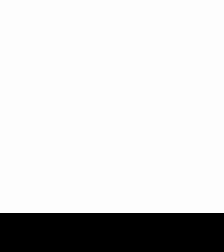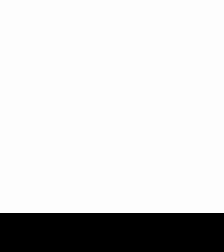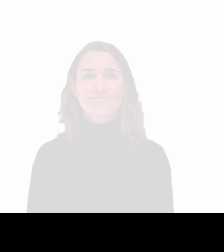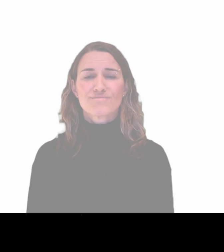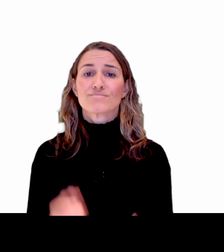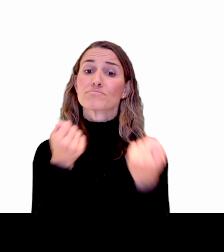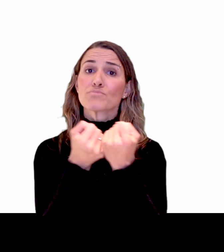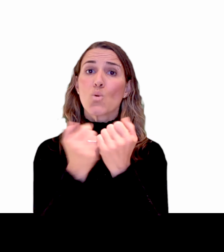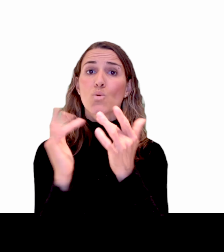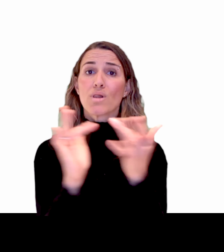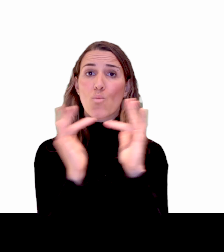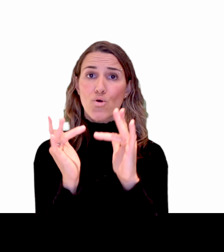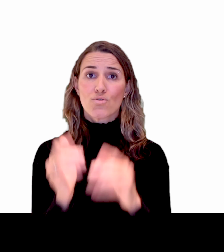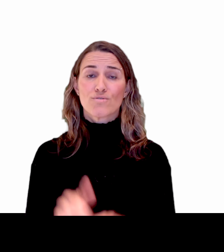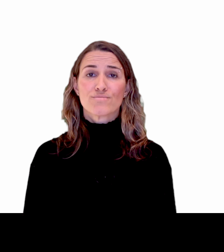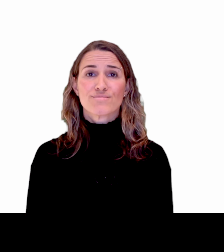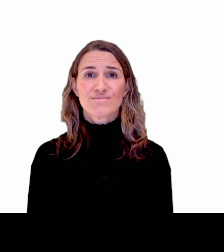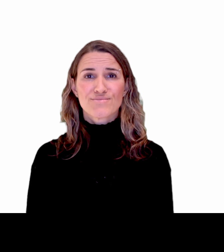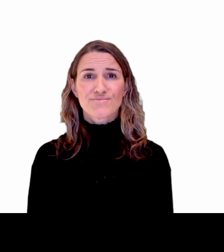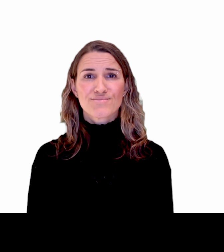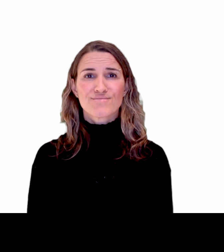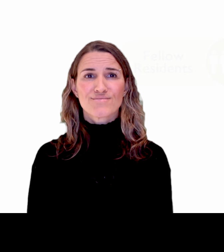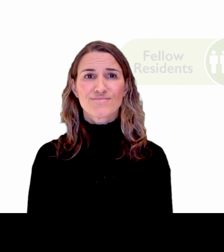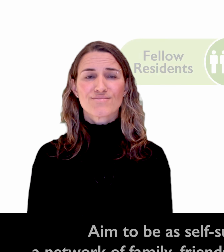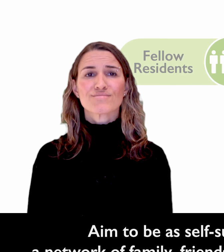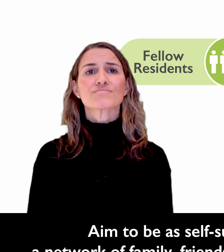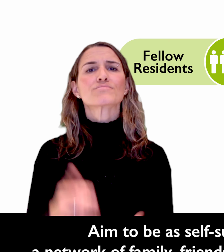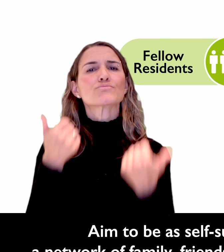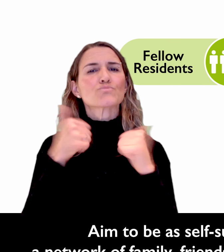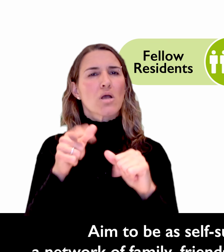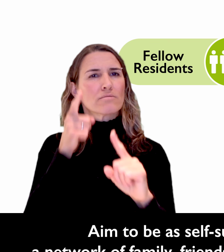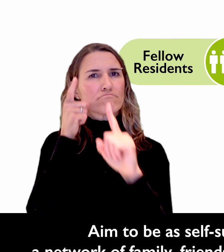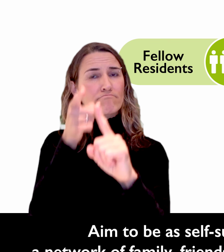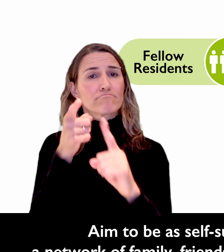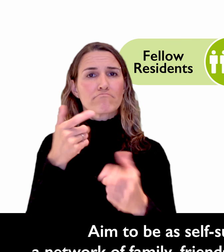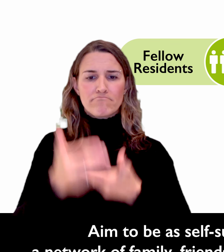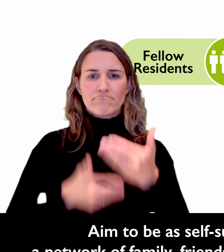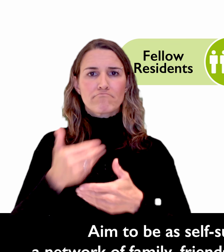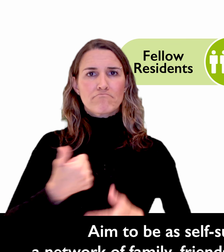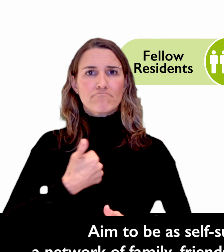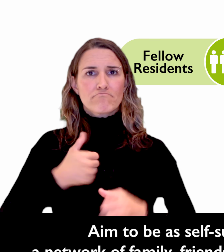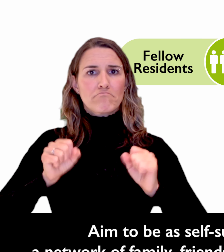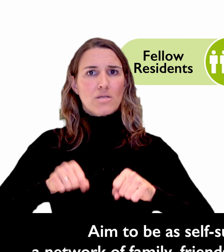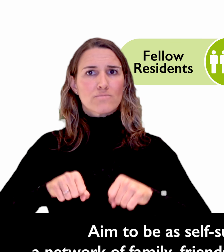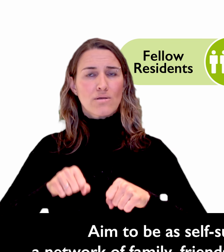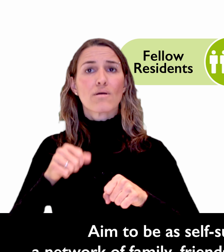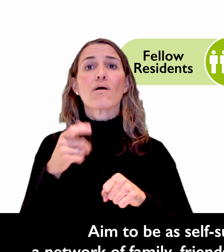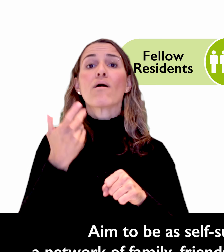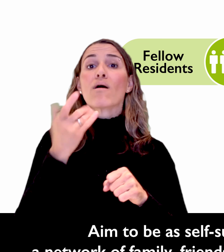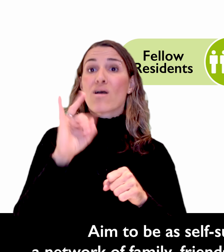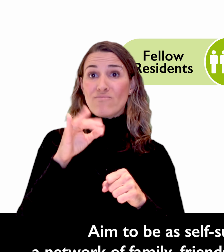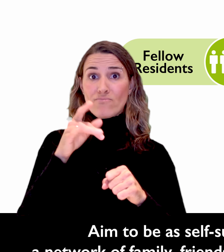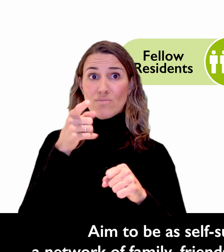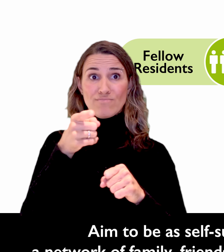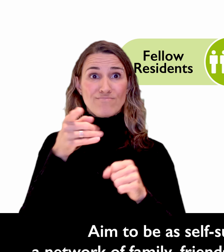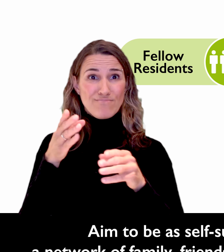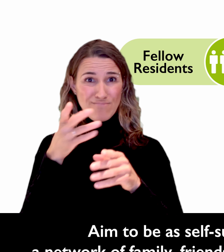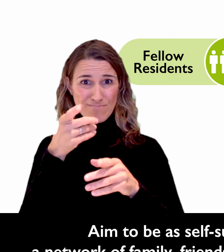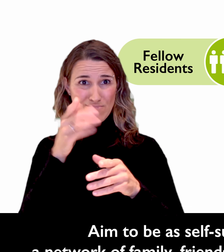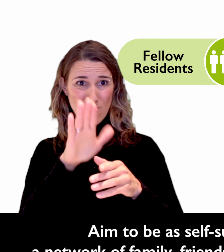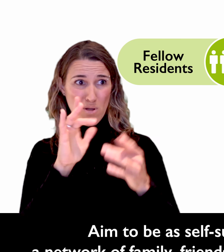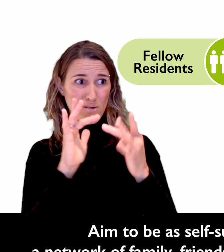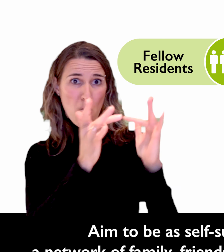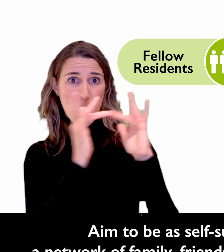Don't forget an out-of-province contact. This is someone outside the province that you can call during an emergency to let them know that